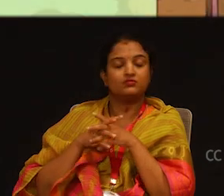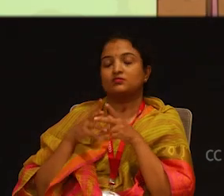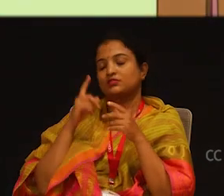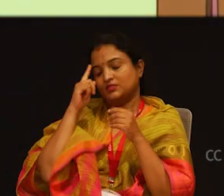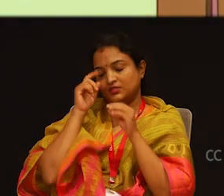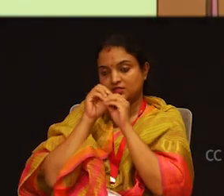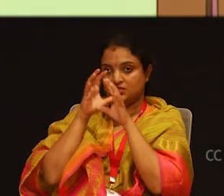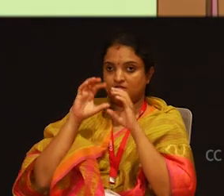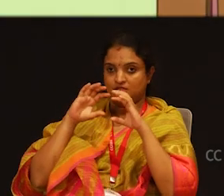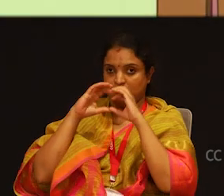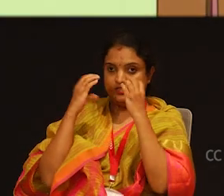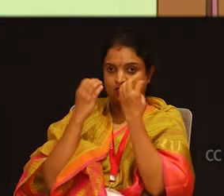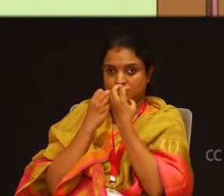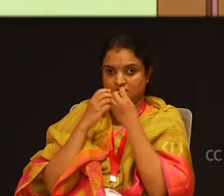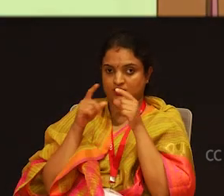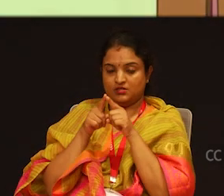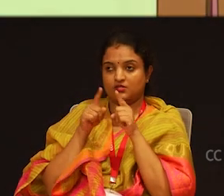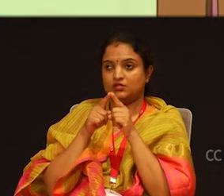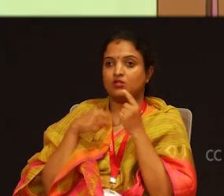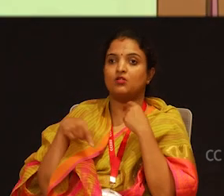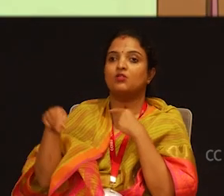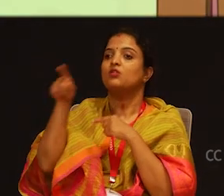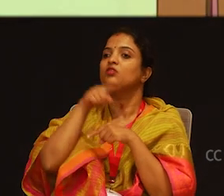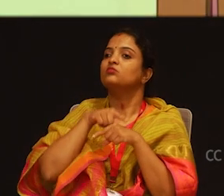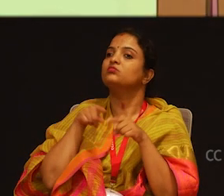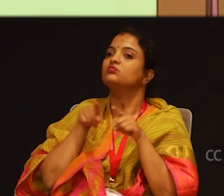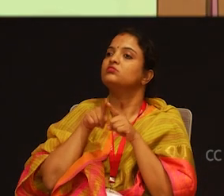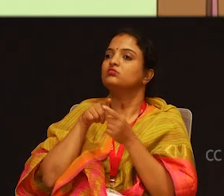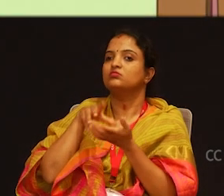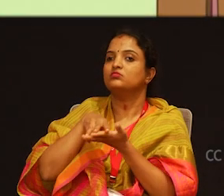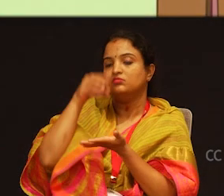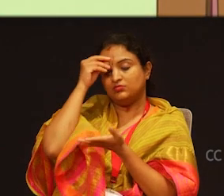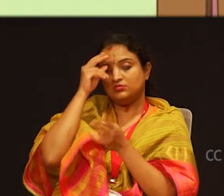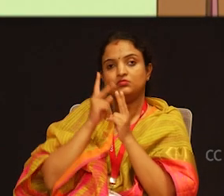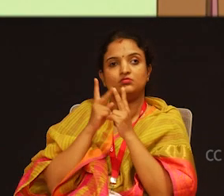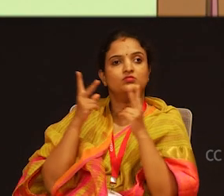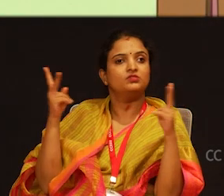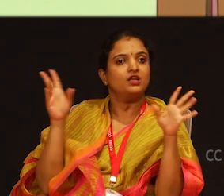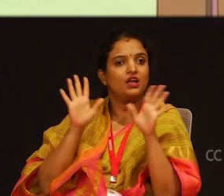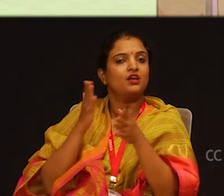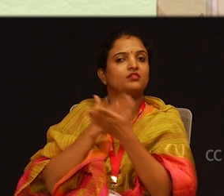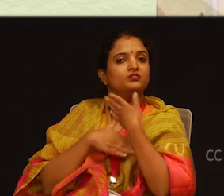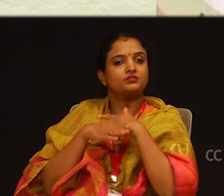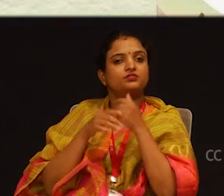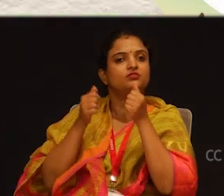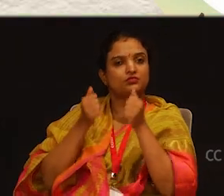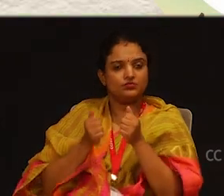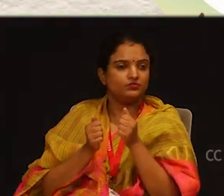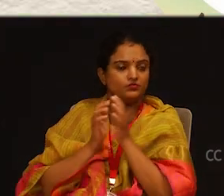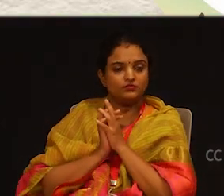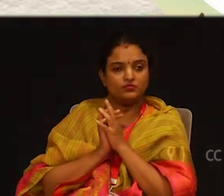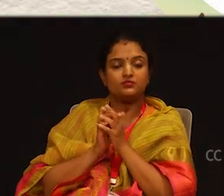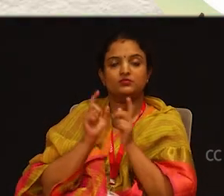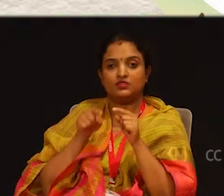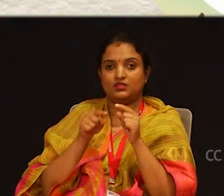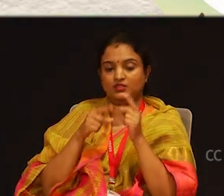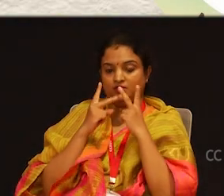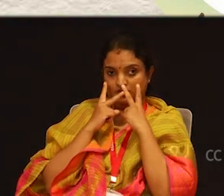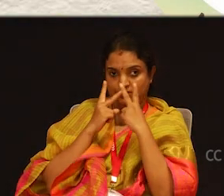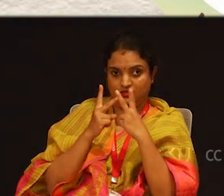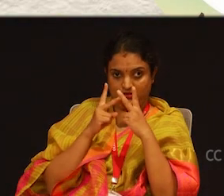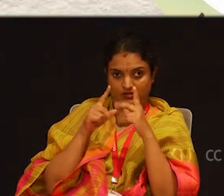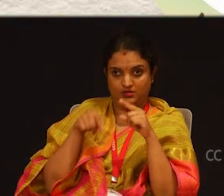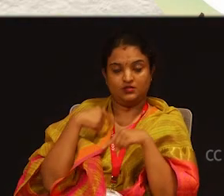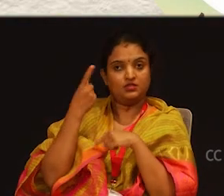Imagine a classroom where all types of learners thrive together. That's the vision coming to